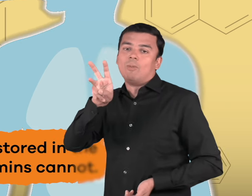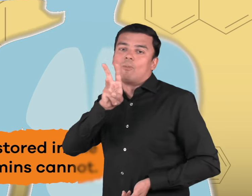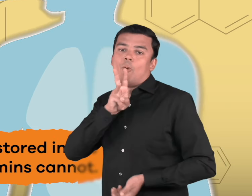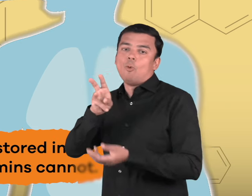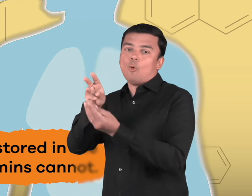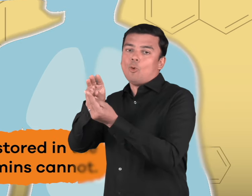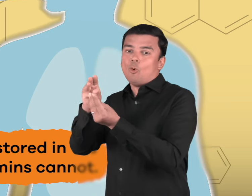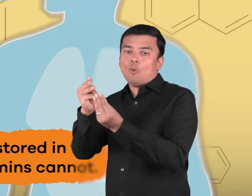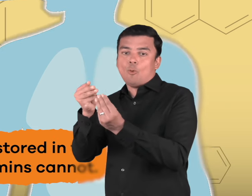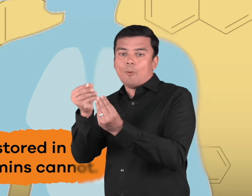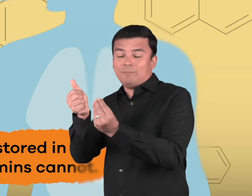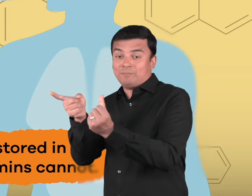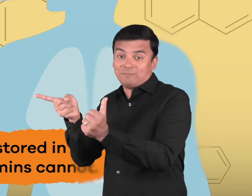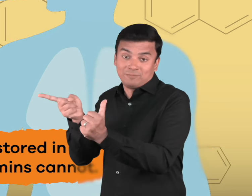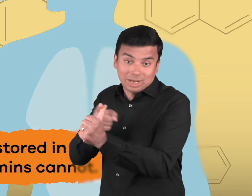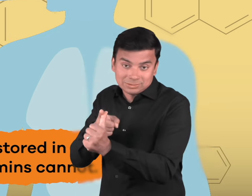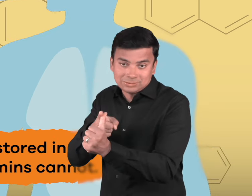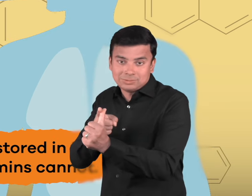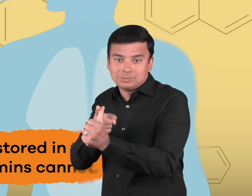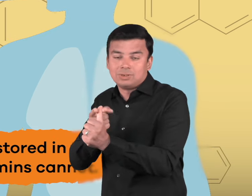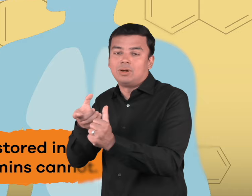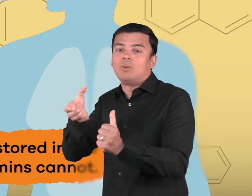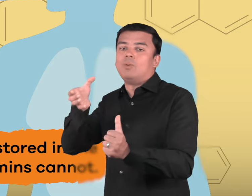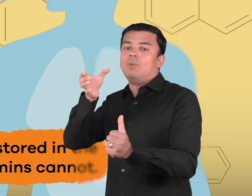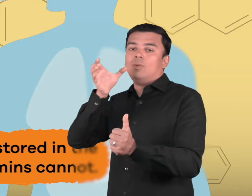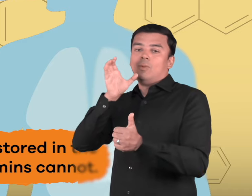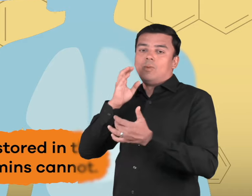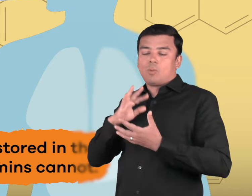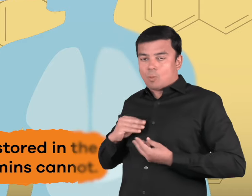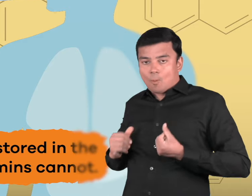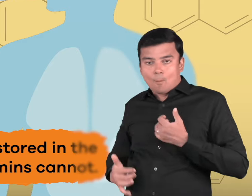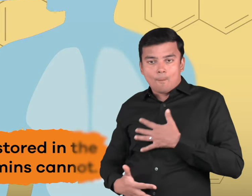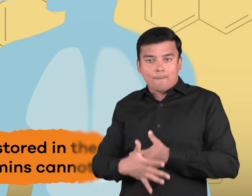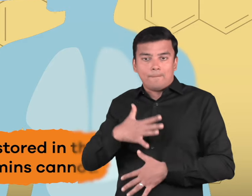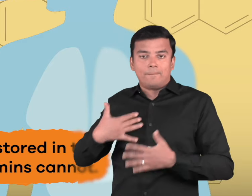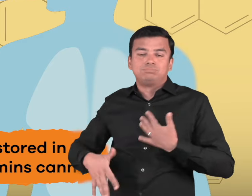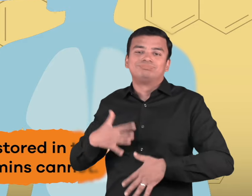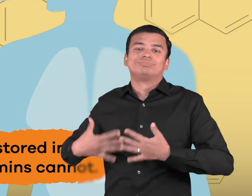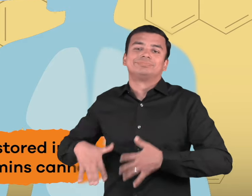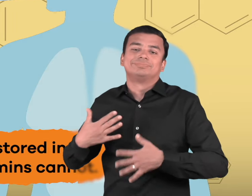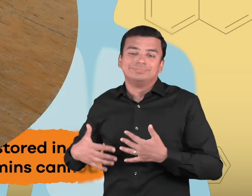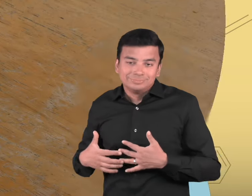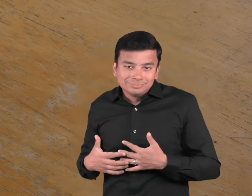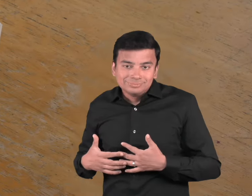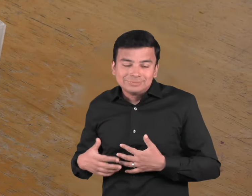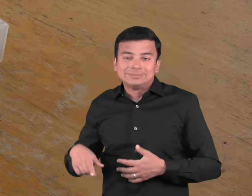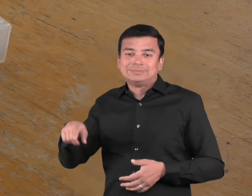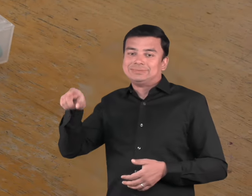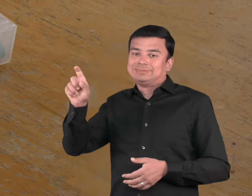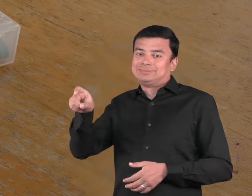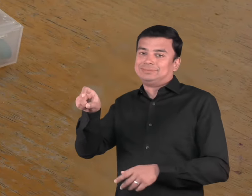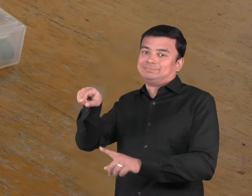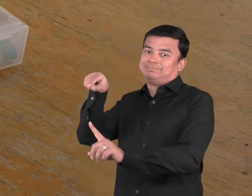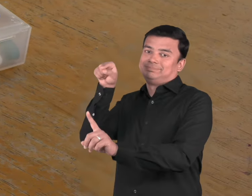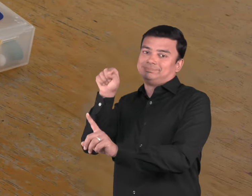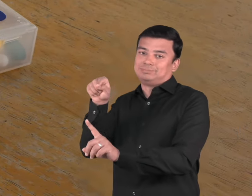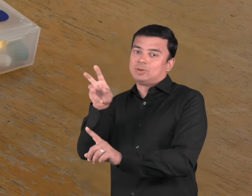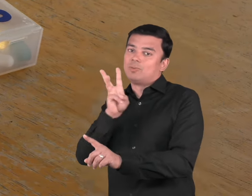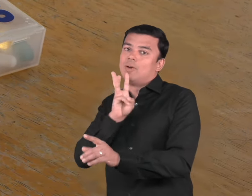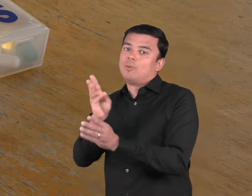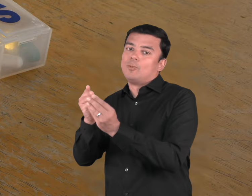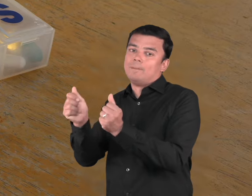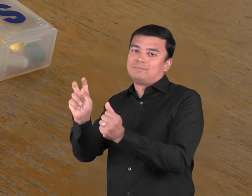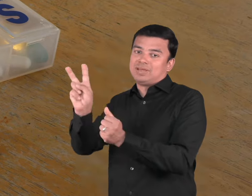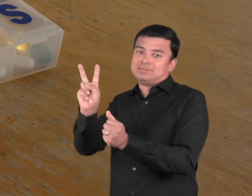absorbed by the body a fresh supply of water soluble vitamins is needed every day of the